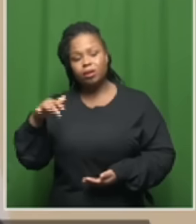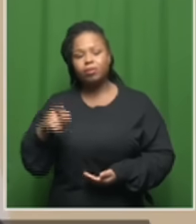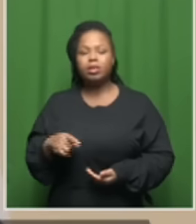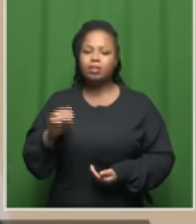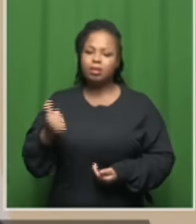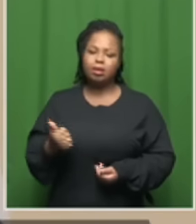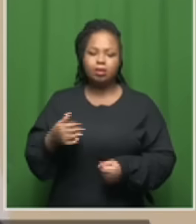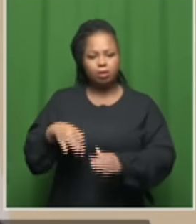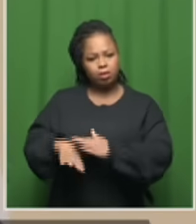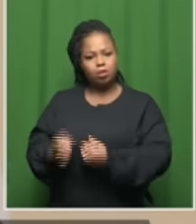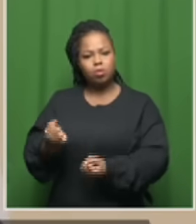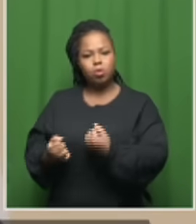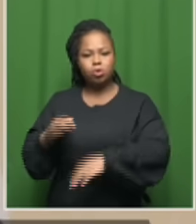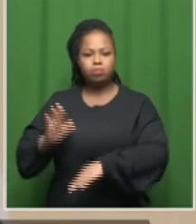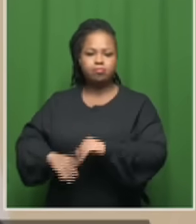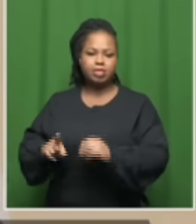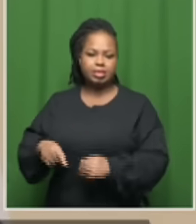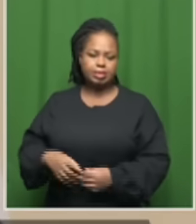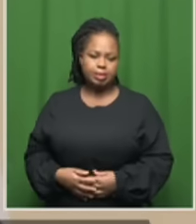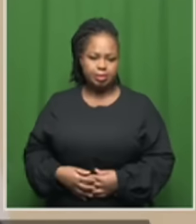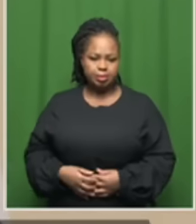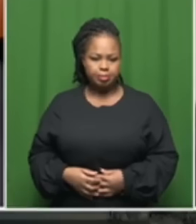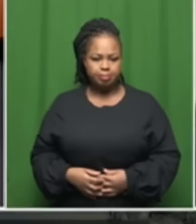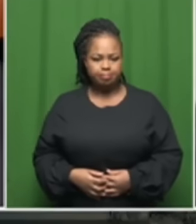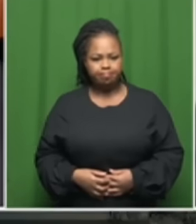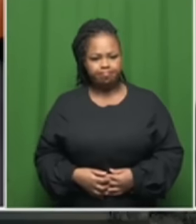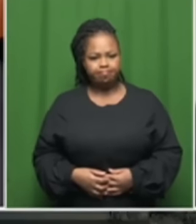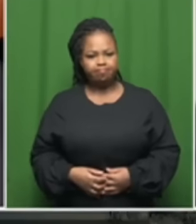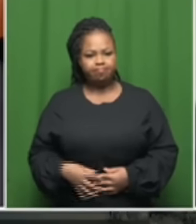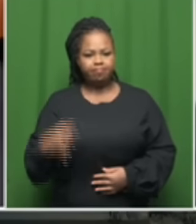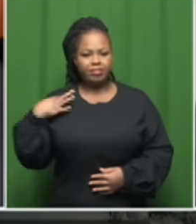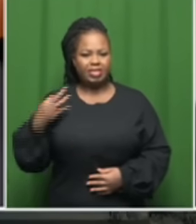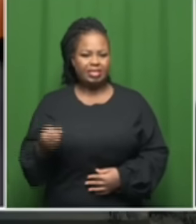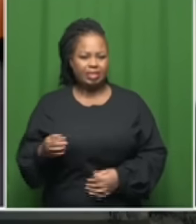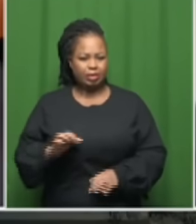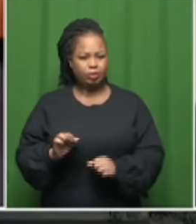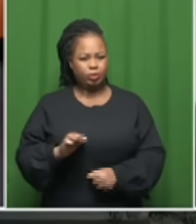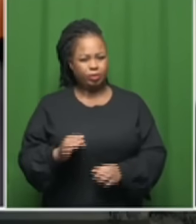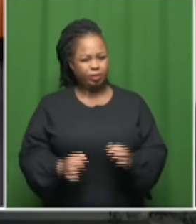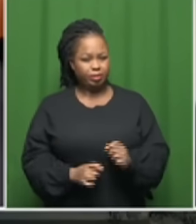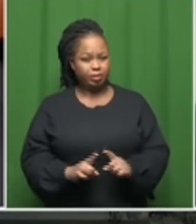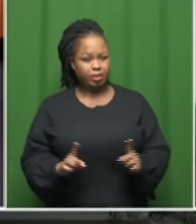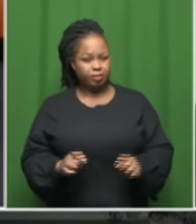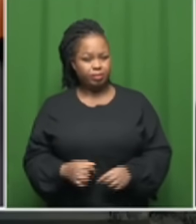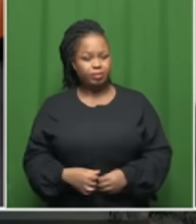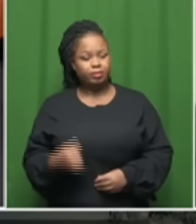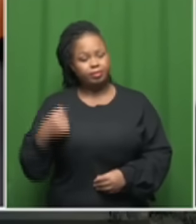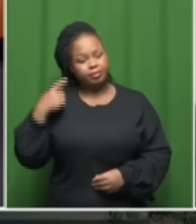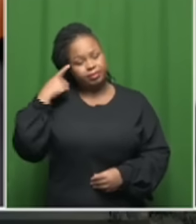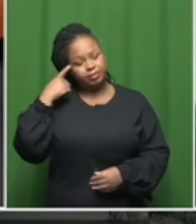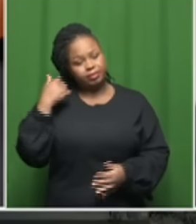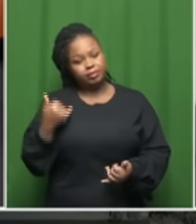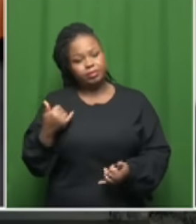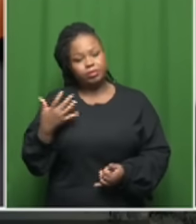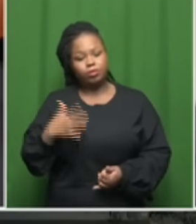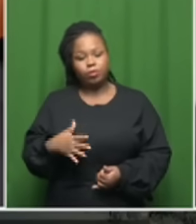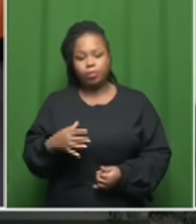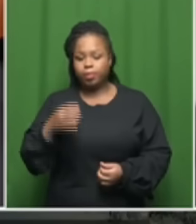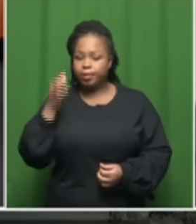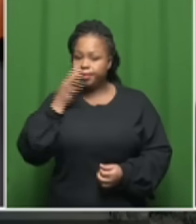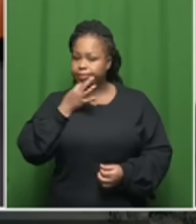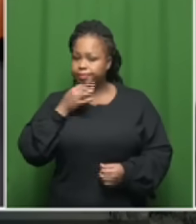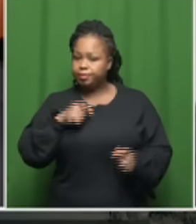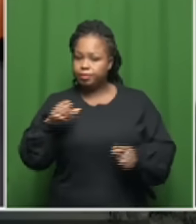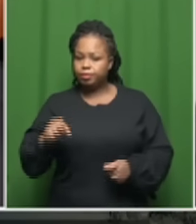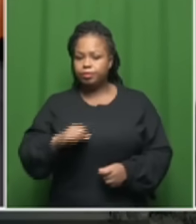laws. All right. So, Minister, I have to let you go, but I think what's important and the message to get out there for South